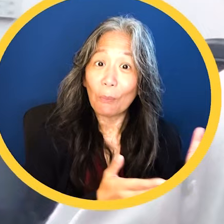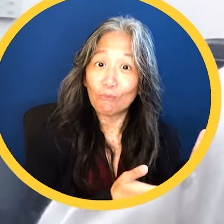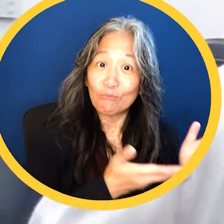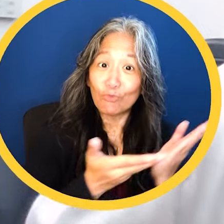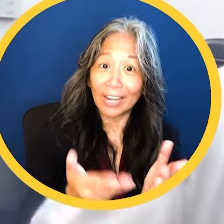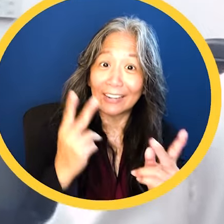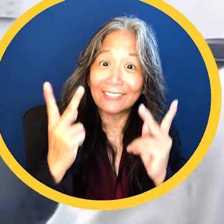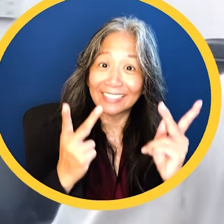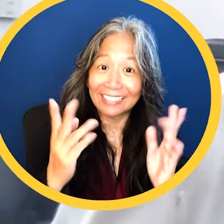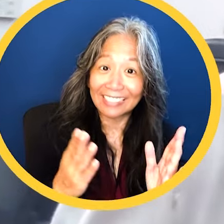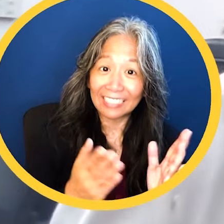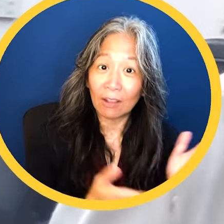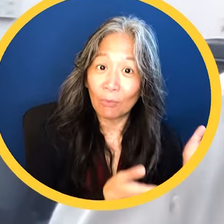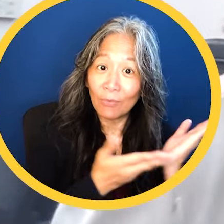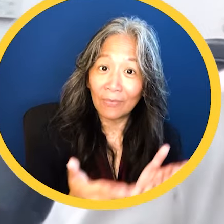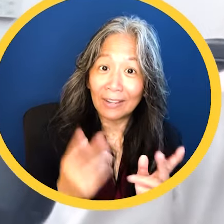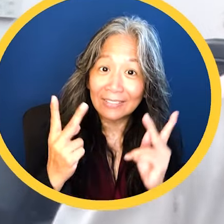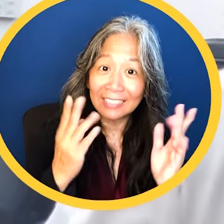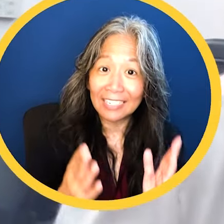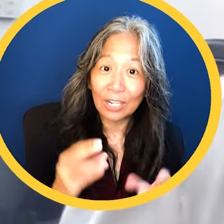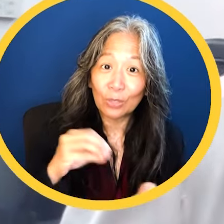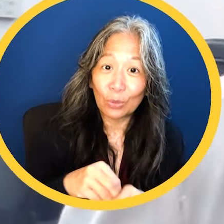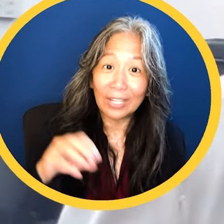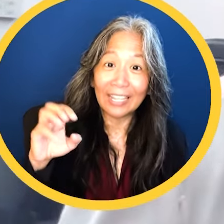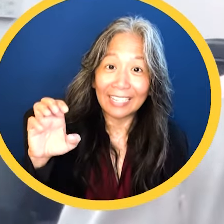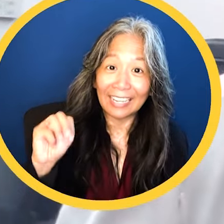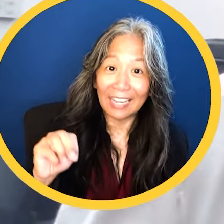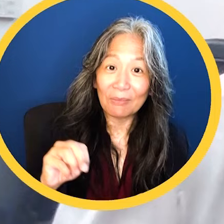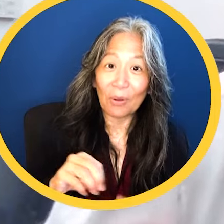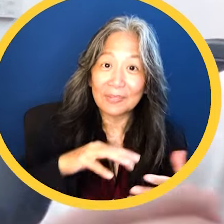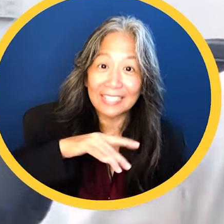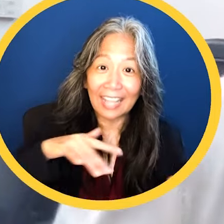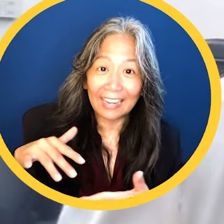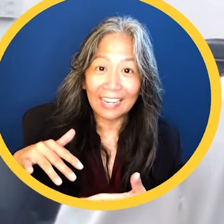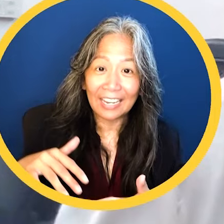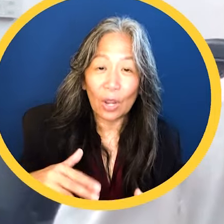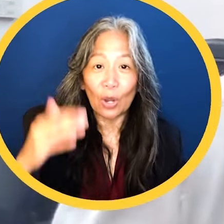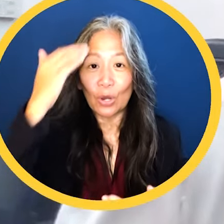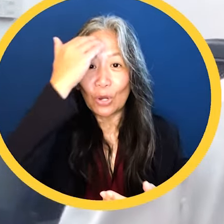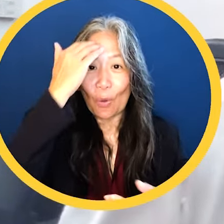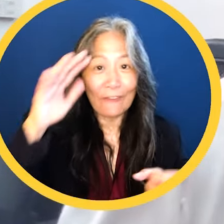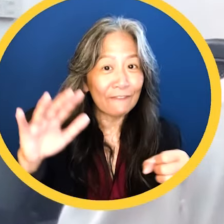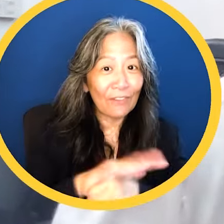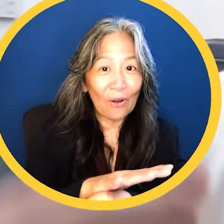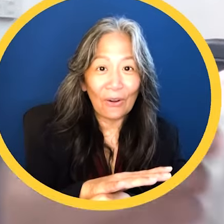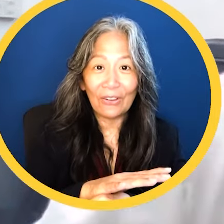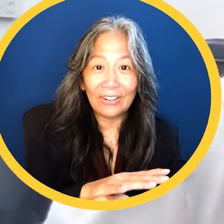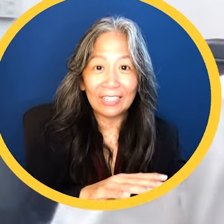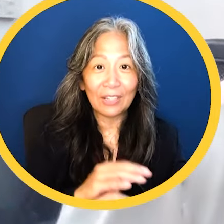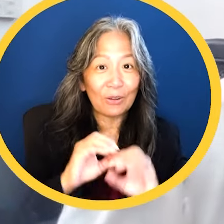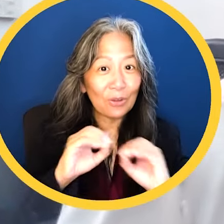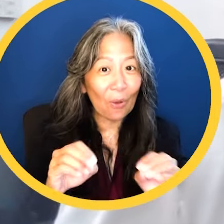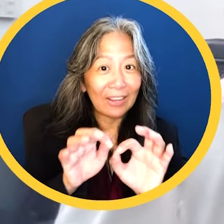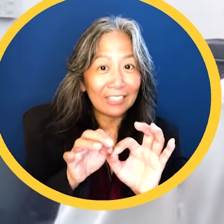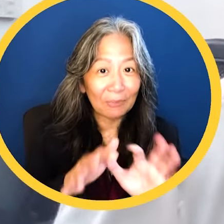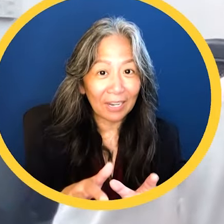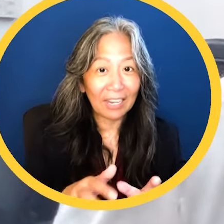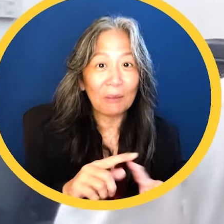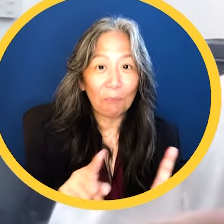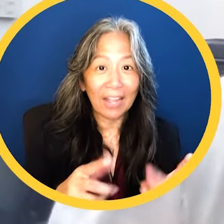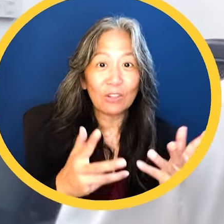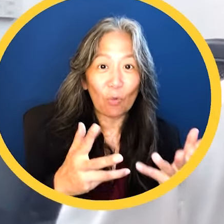So they would bring guests, deaf guests, to evangelical missions, to Bible studies, knowing full